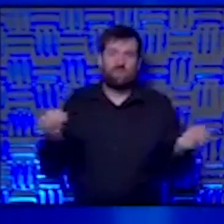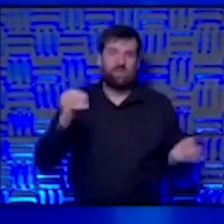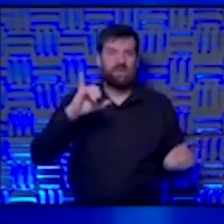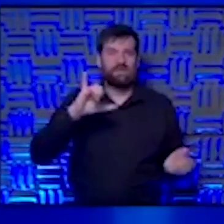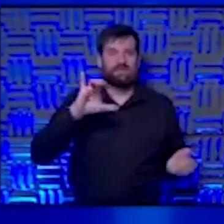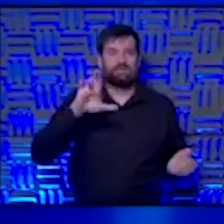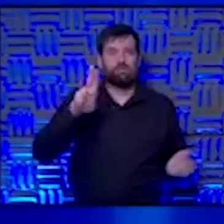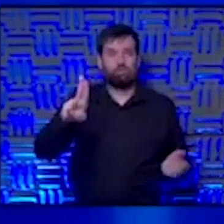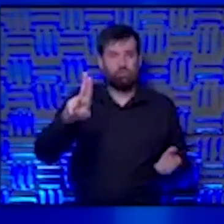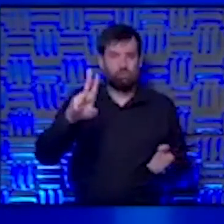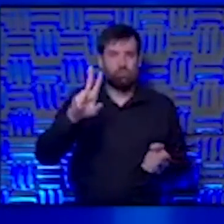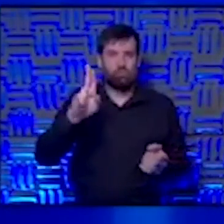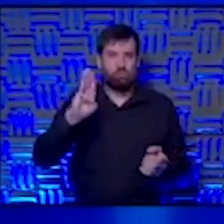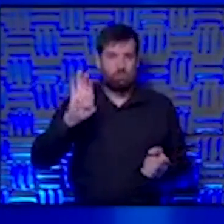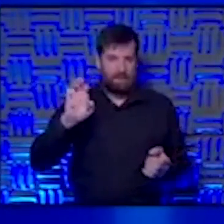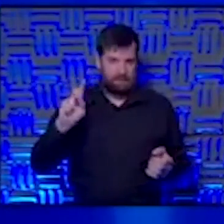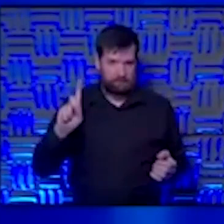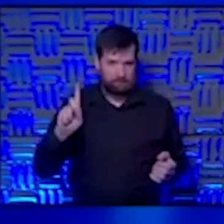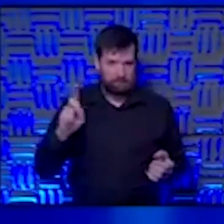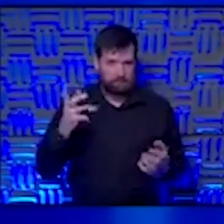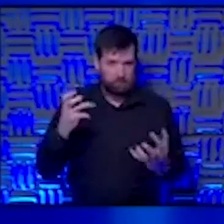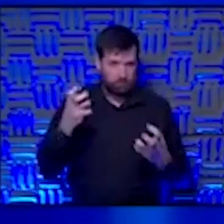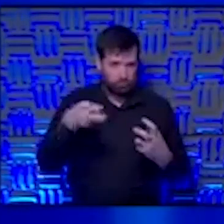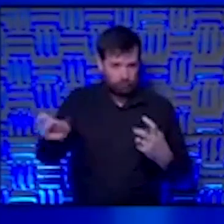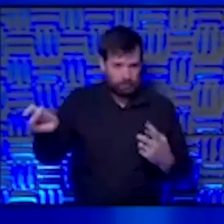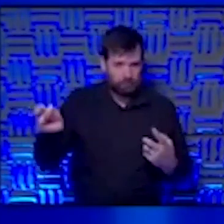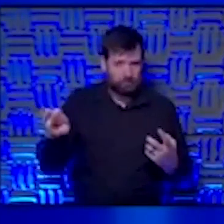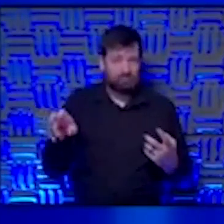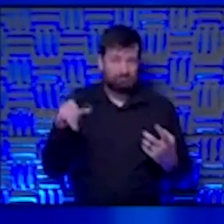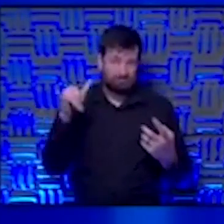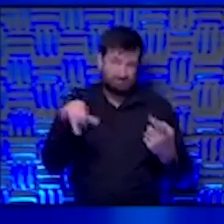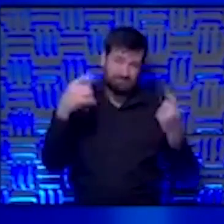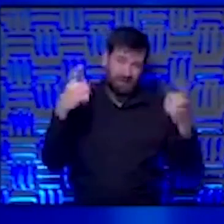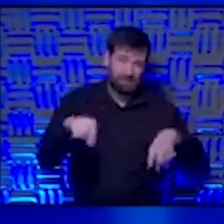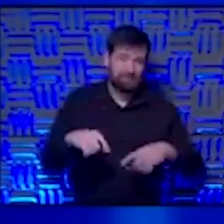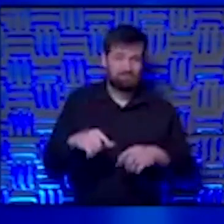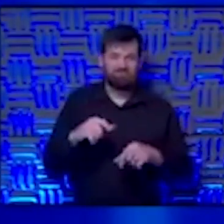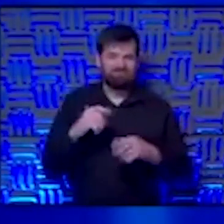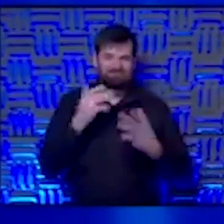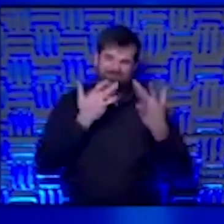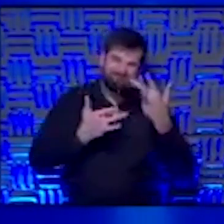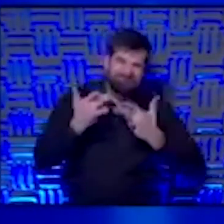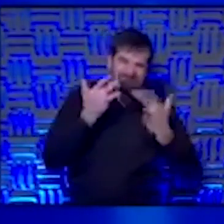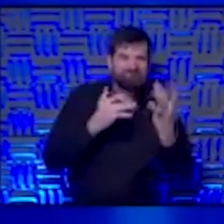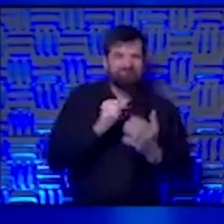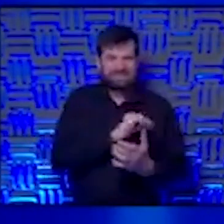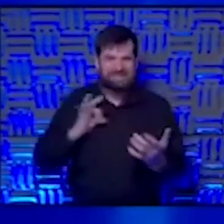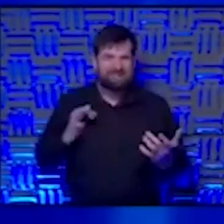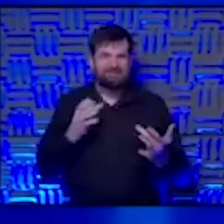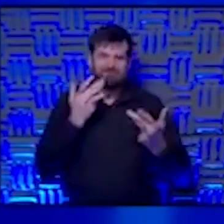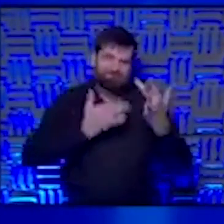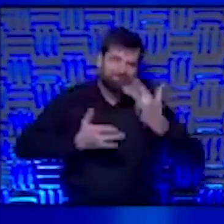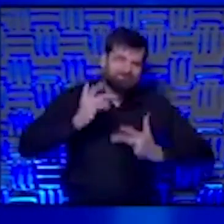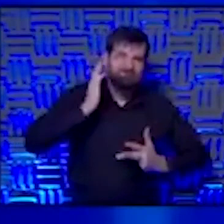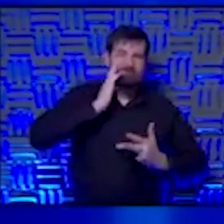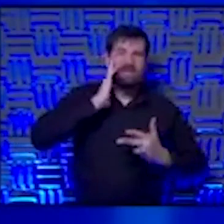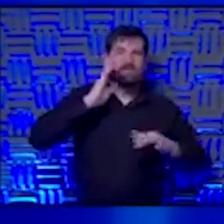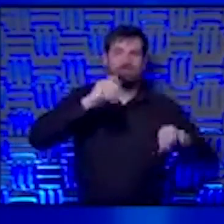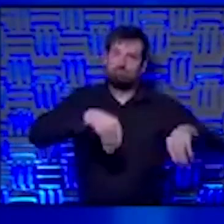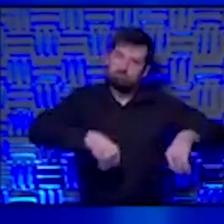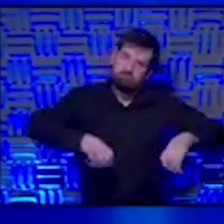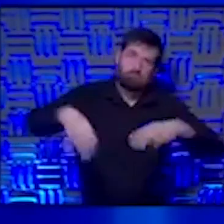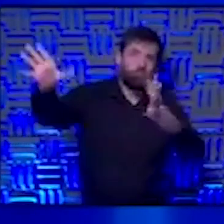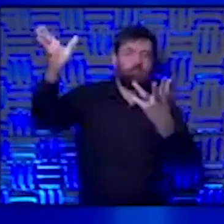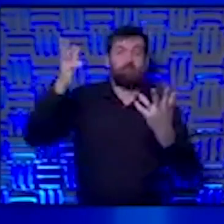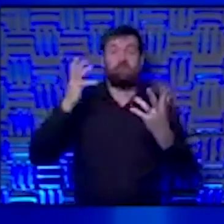to transfer them up to KU. So, that's what happens when you don't have enough staff and you don't have enough beds, and people move far from their loved ones. And we know